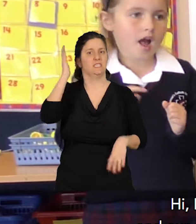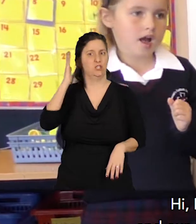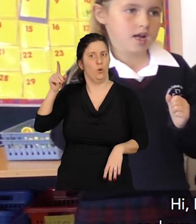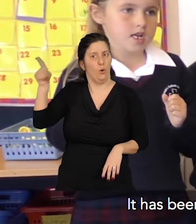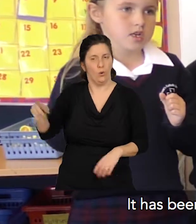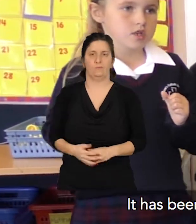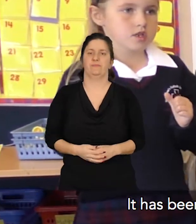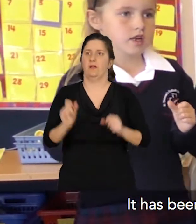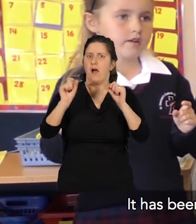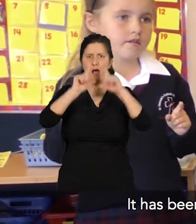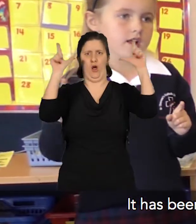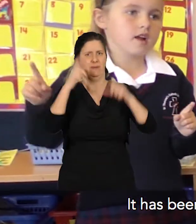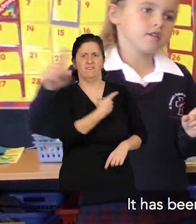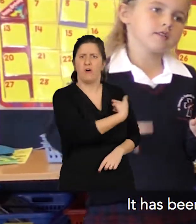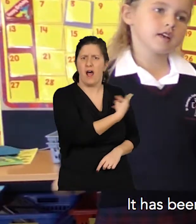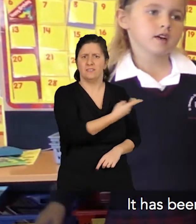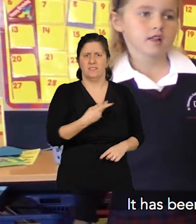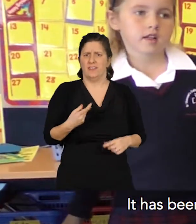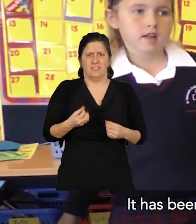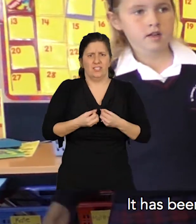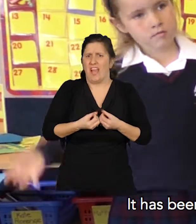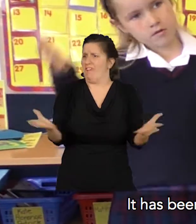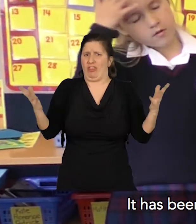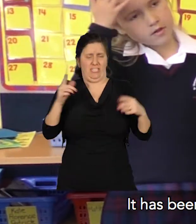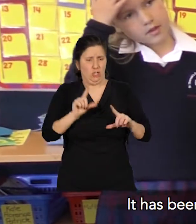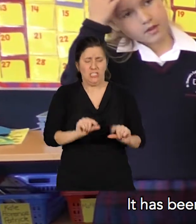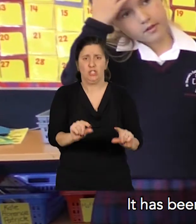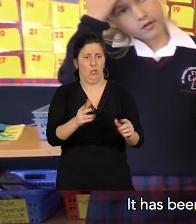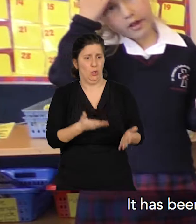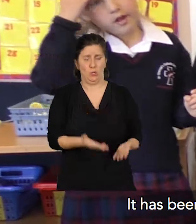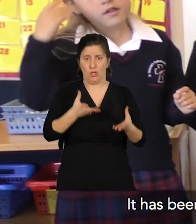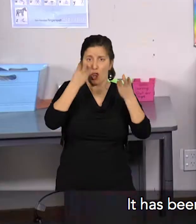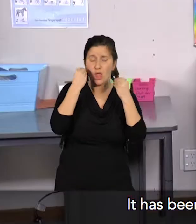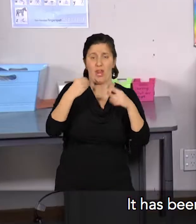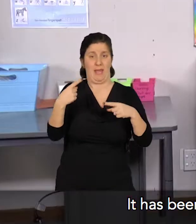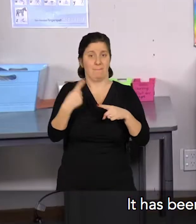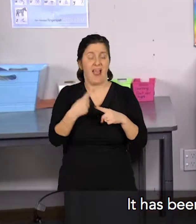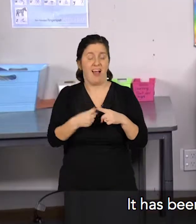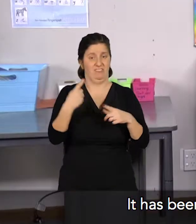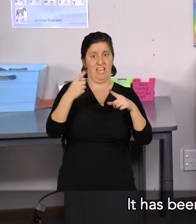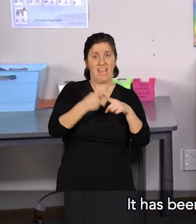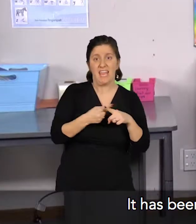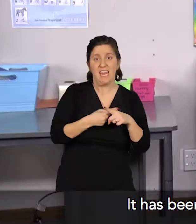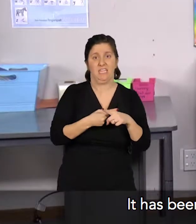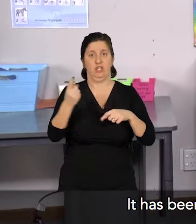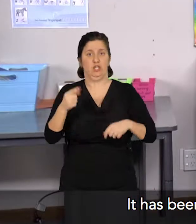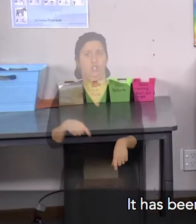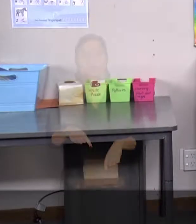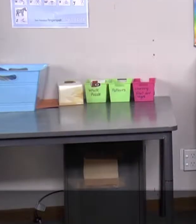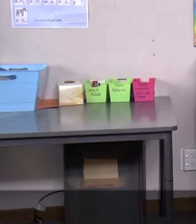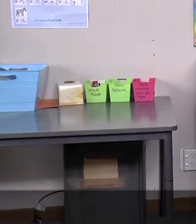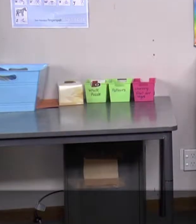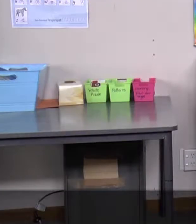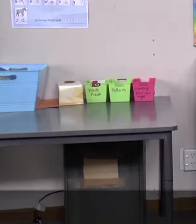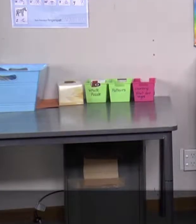School. It has been a real eye-opener for us, but everything all in so many positive ways.